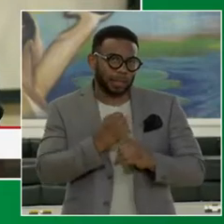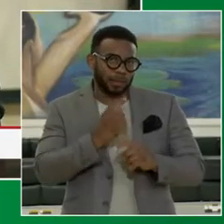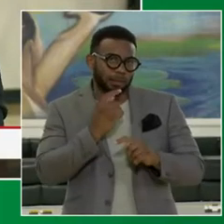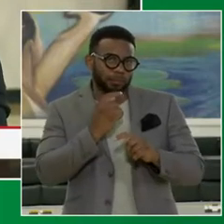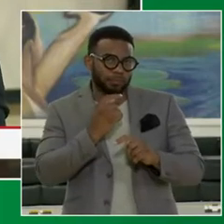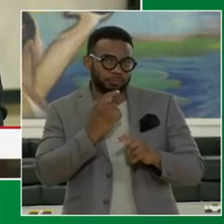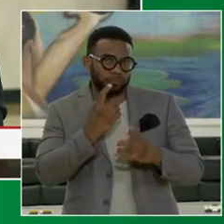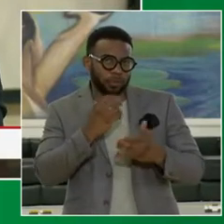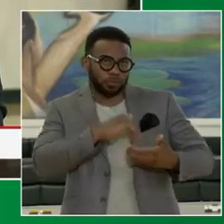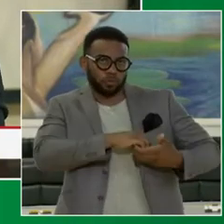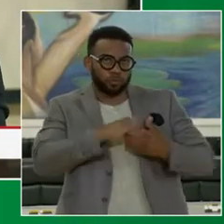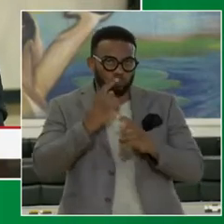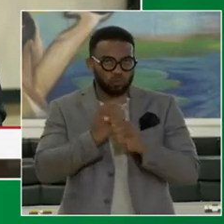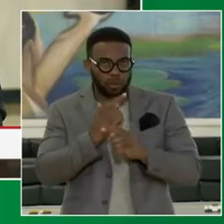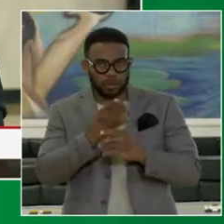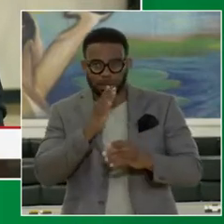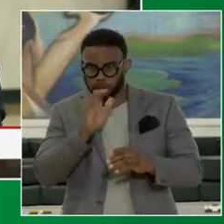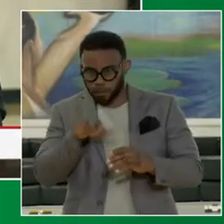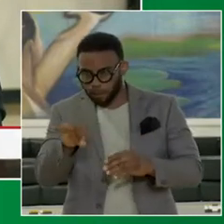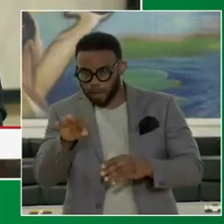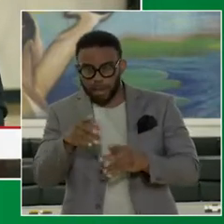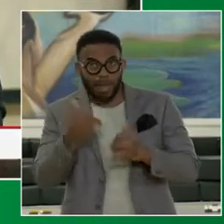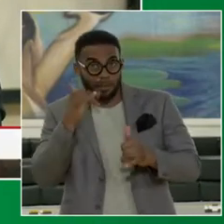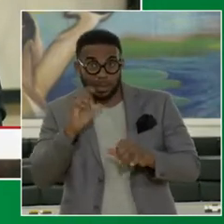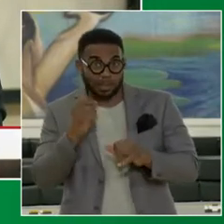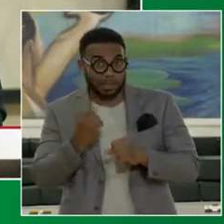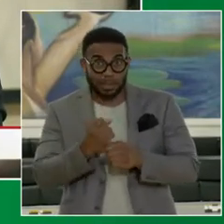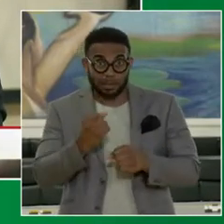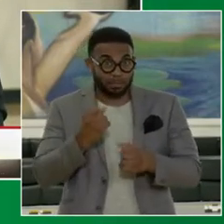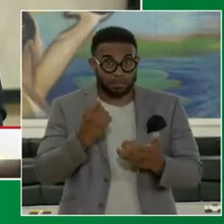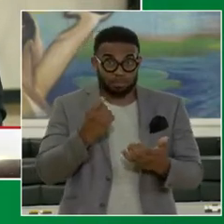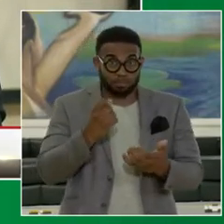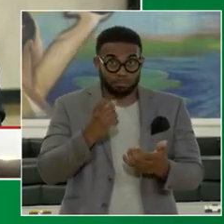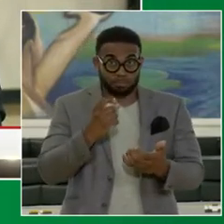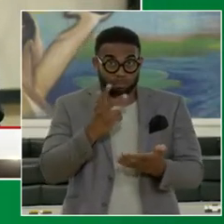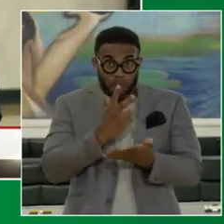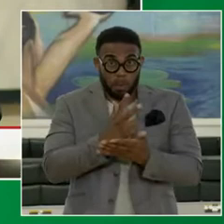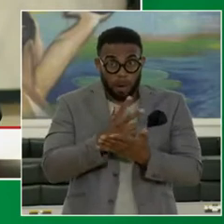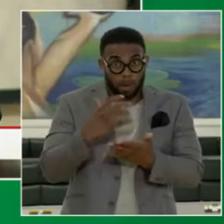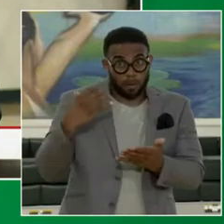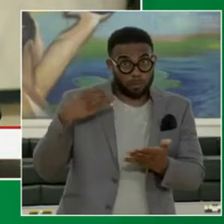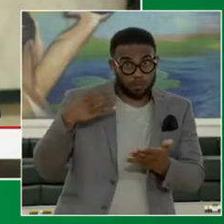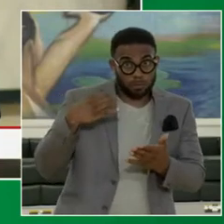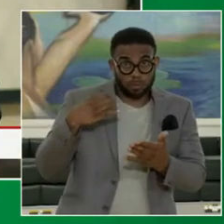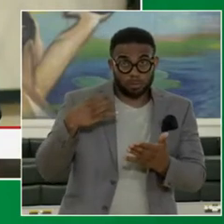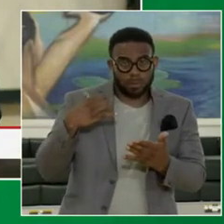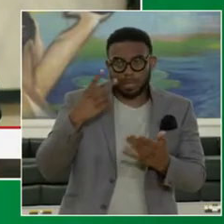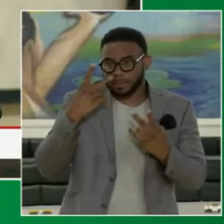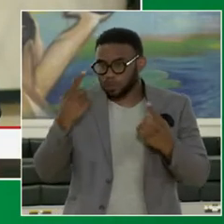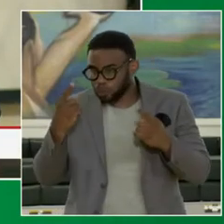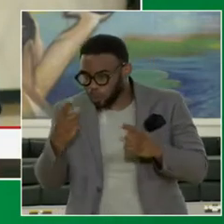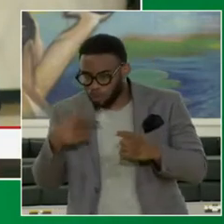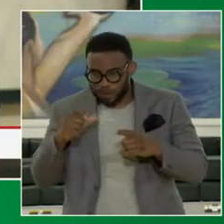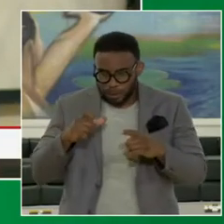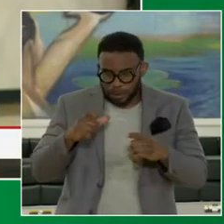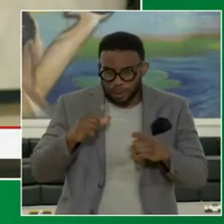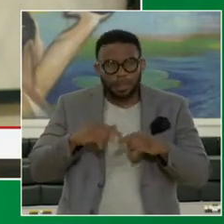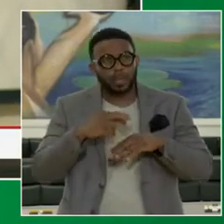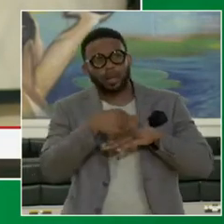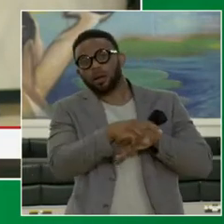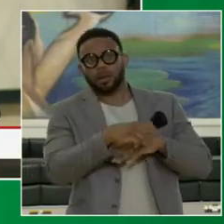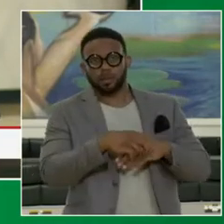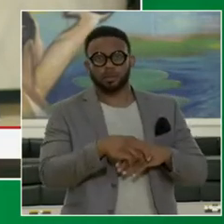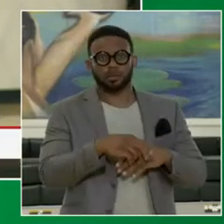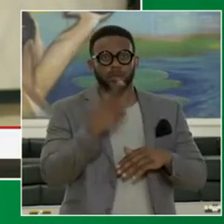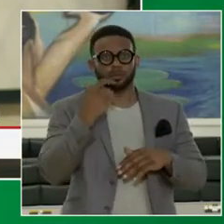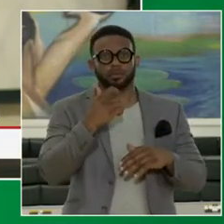there to relocate the vehicle. Mm-hmm. But if we can just get a parking enforcement official there, they can see exactly what's going on and what's needed, and then they can call back